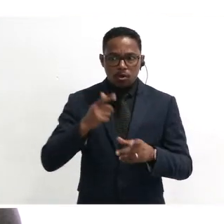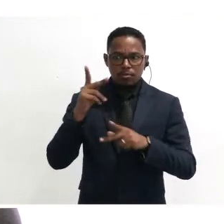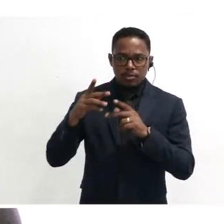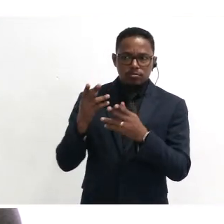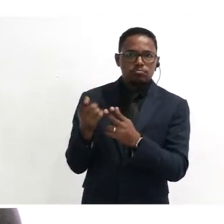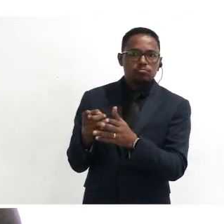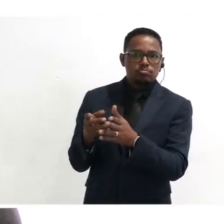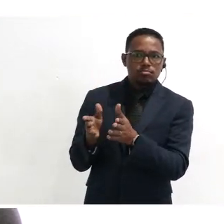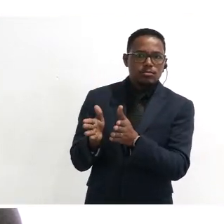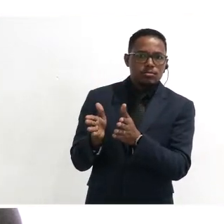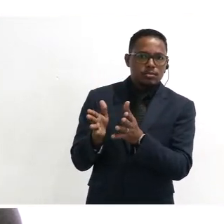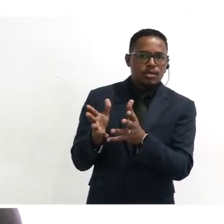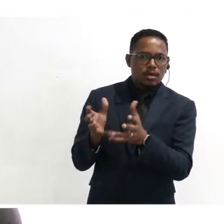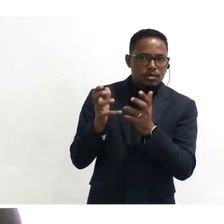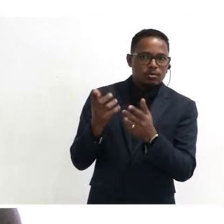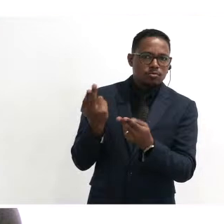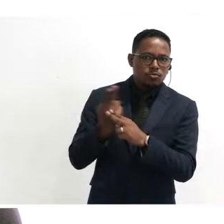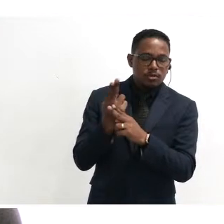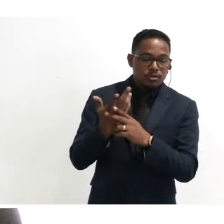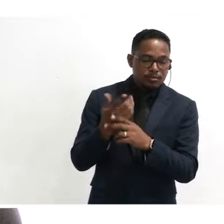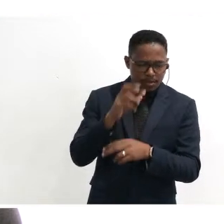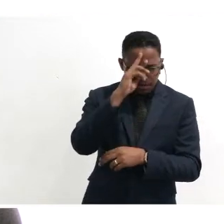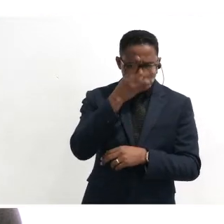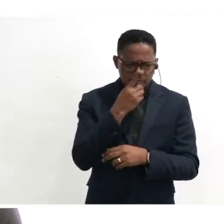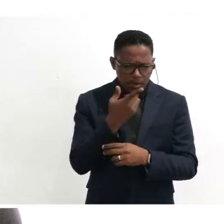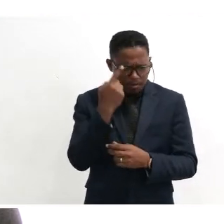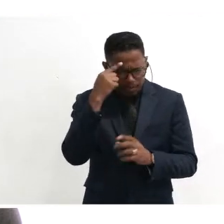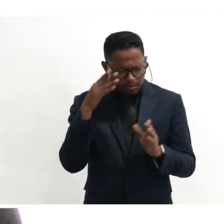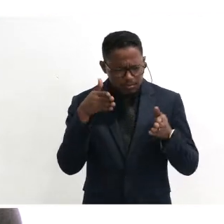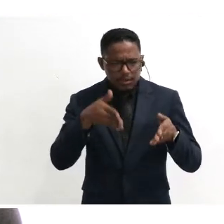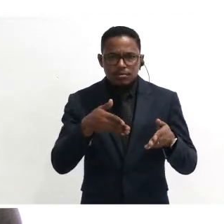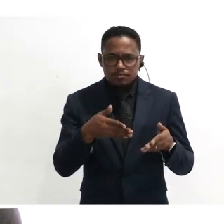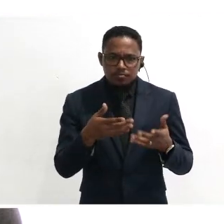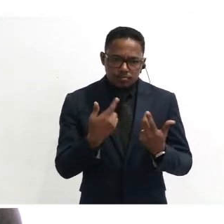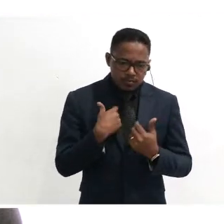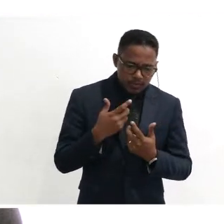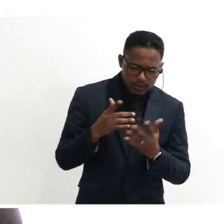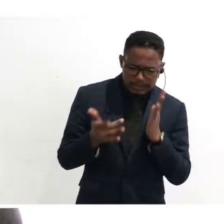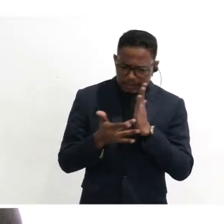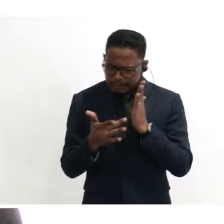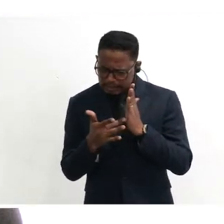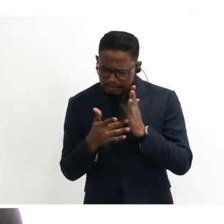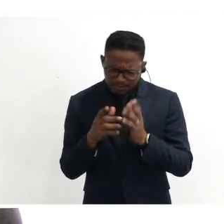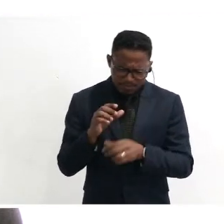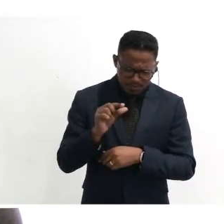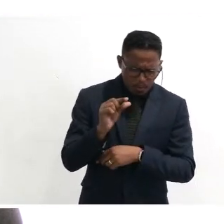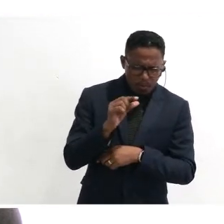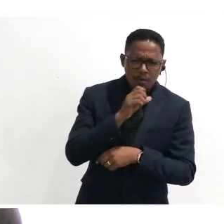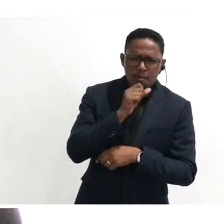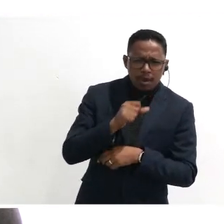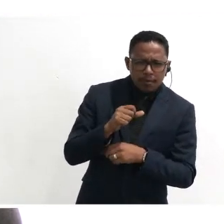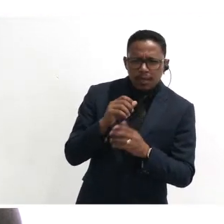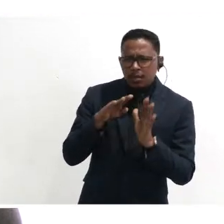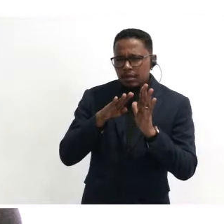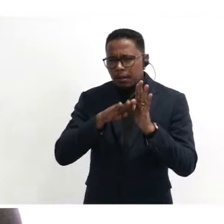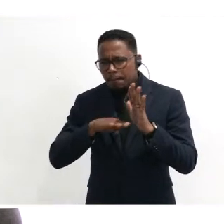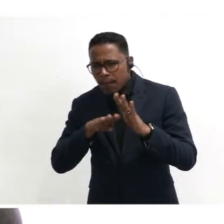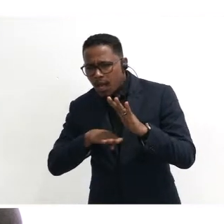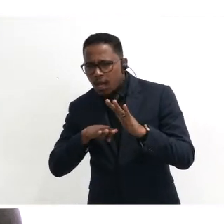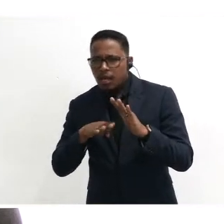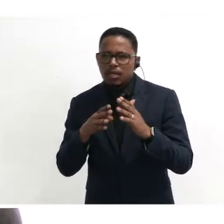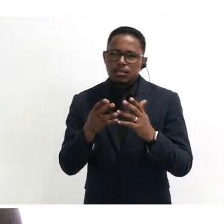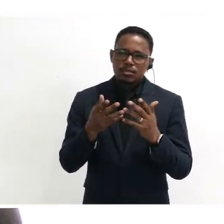with something that's kind of older technology, maybe a little lower technology, but still has